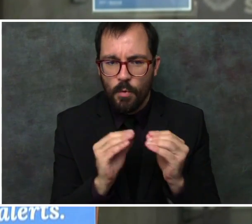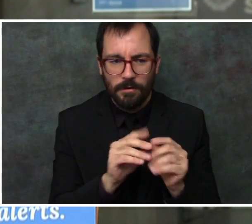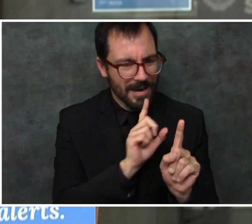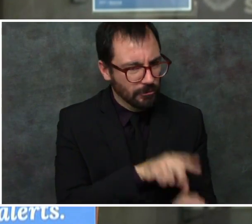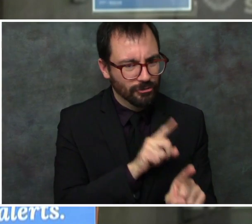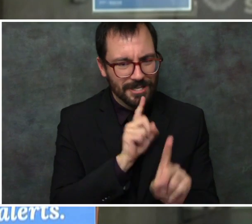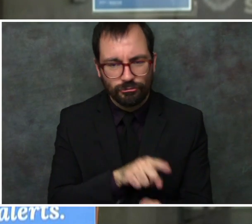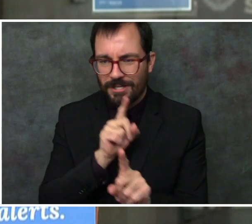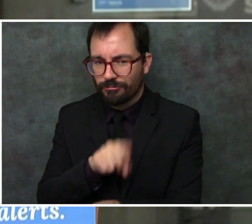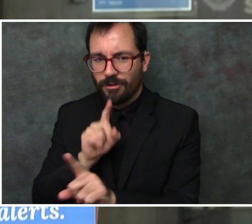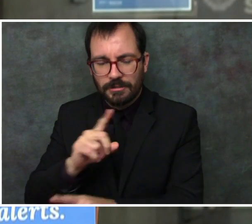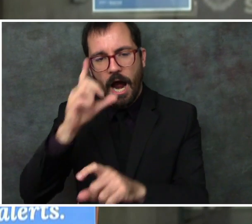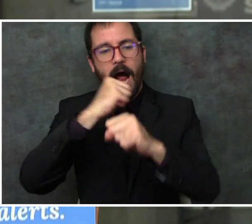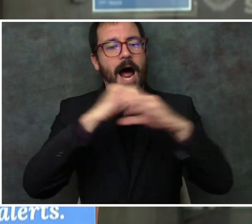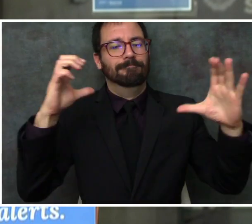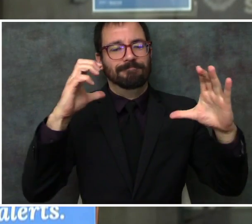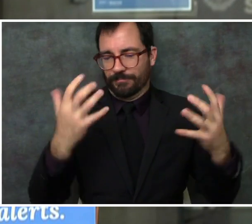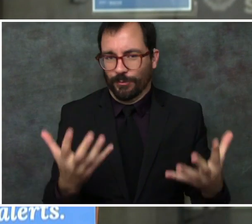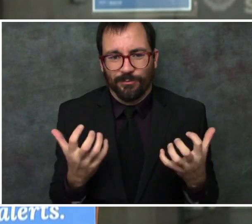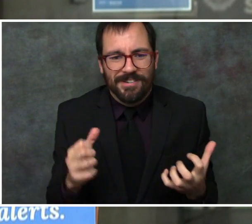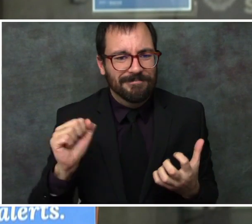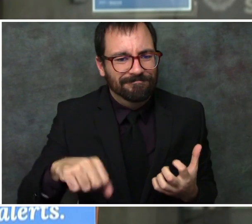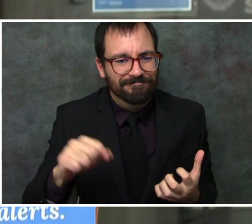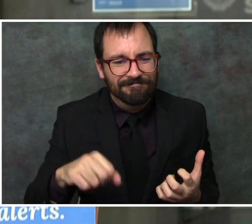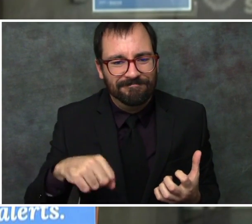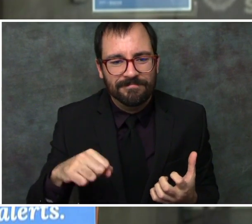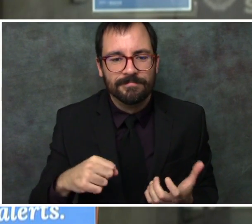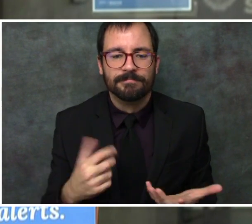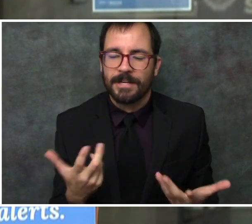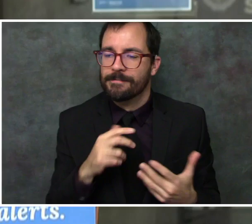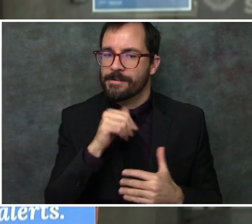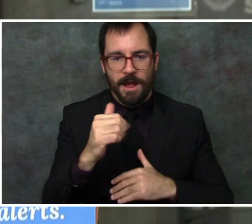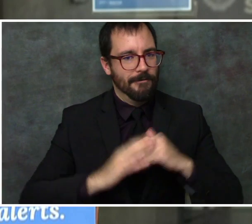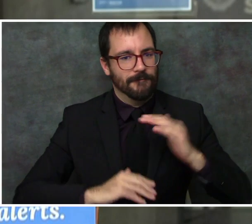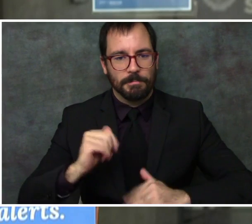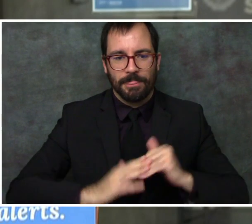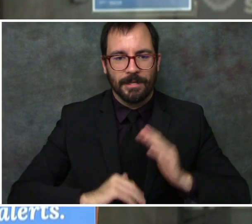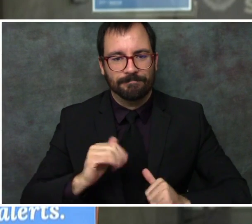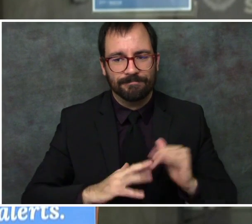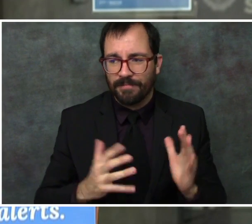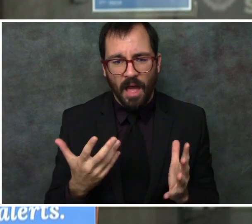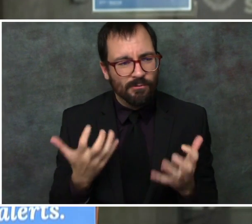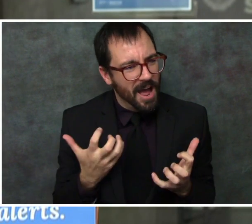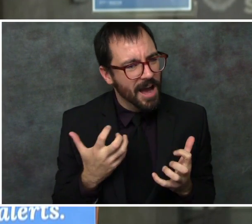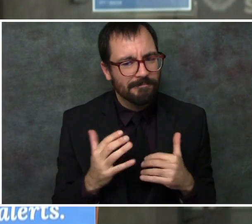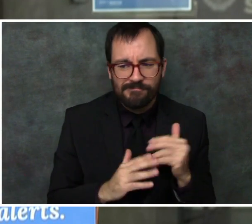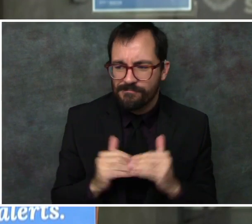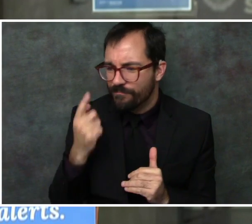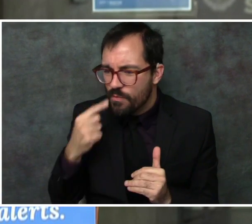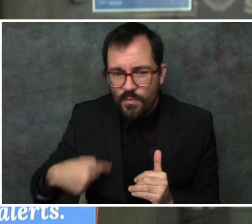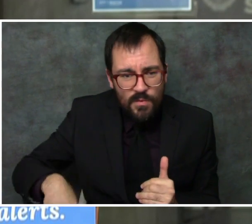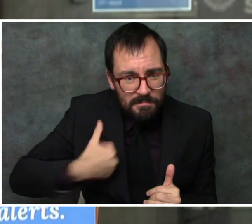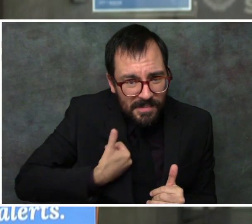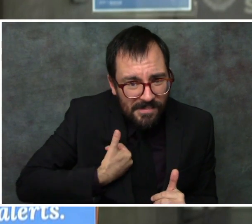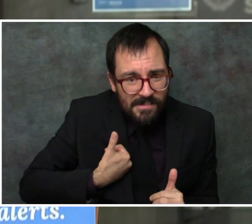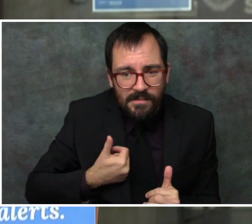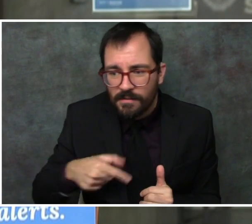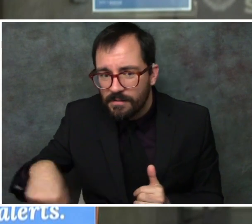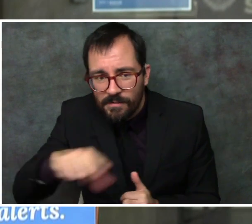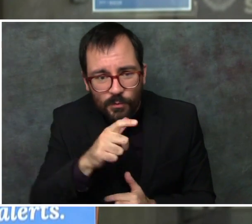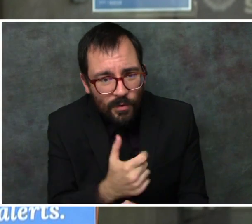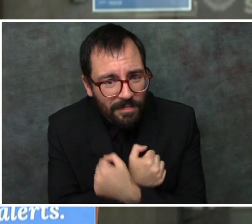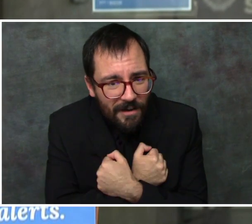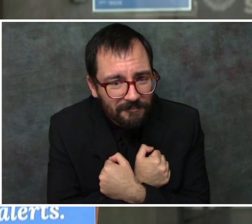for ourselves and for those around us that we love. For so many of our students, they need this